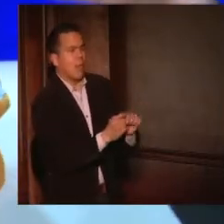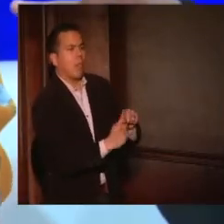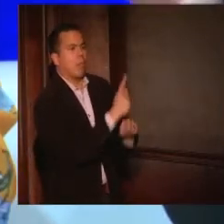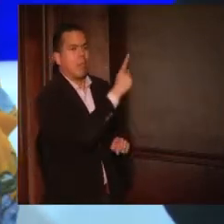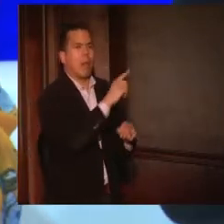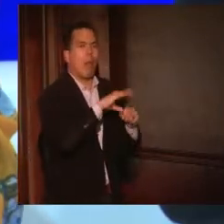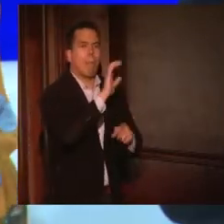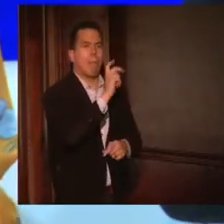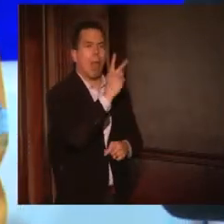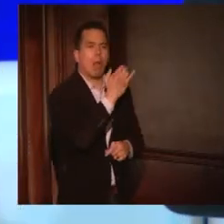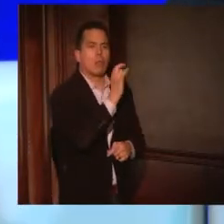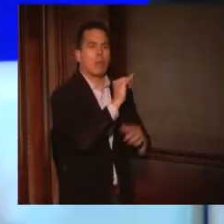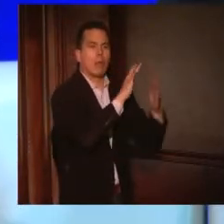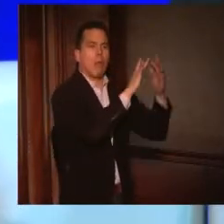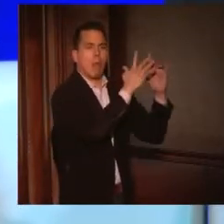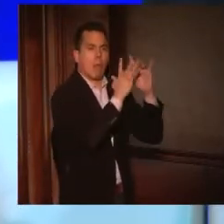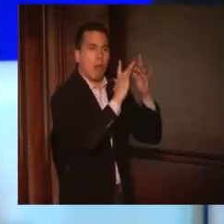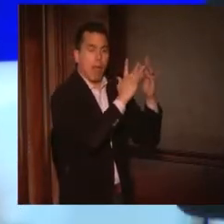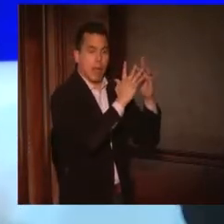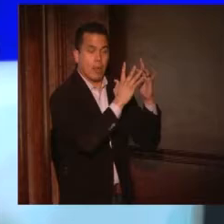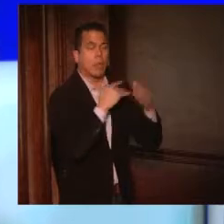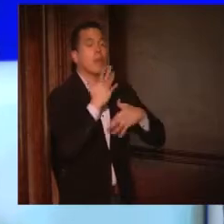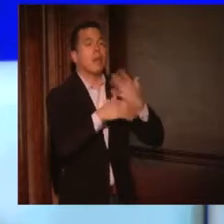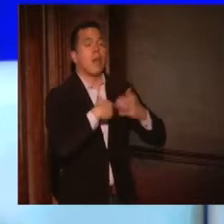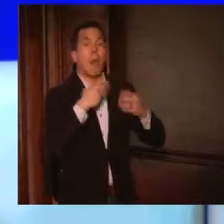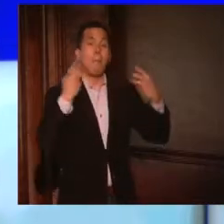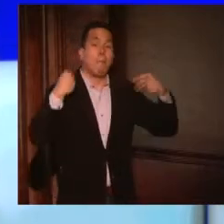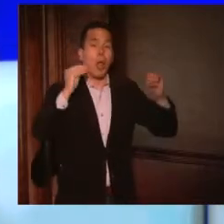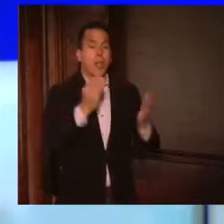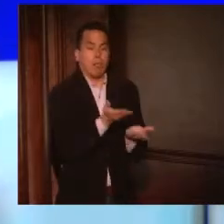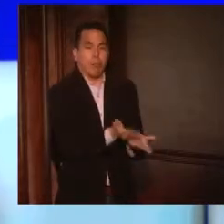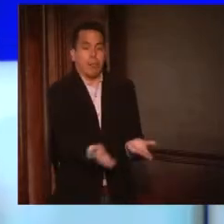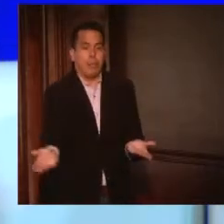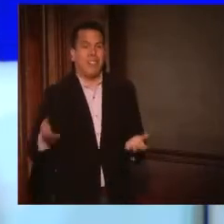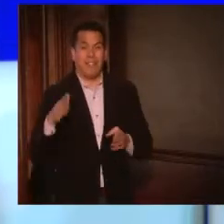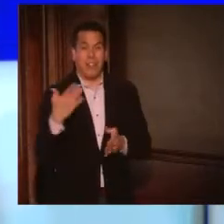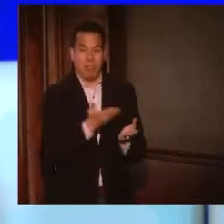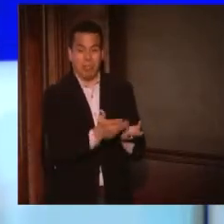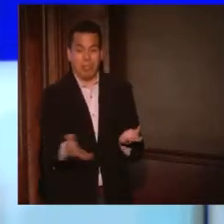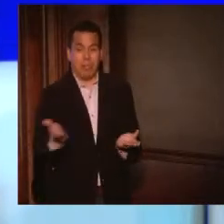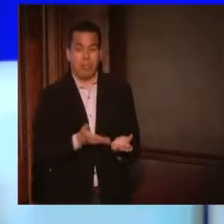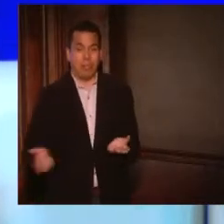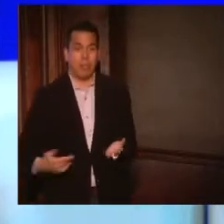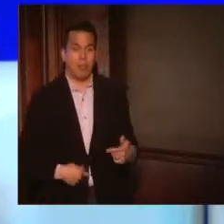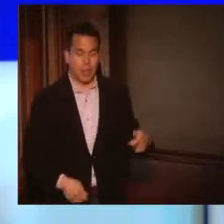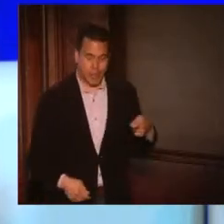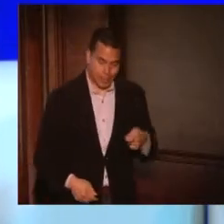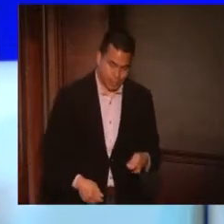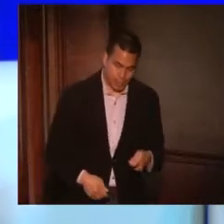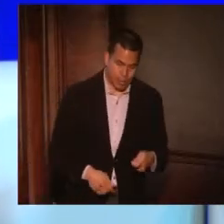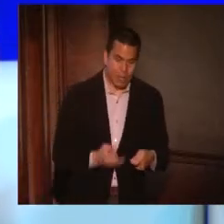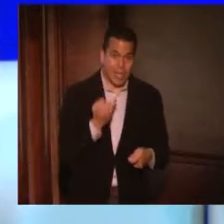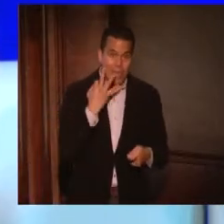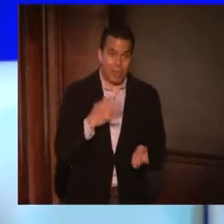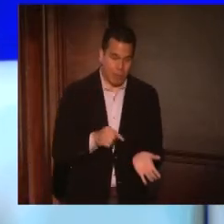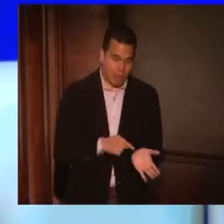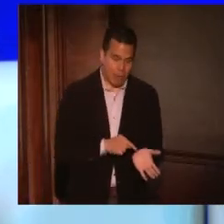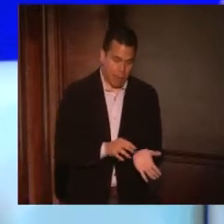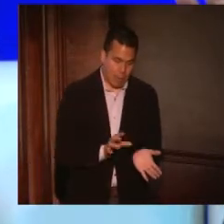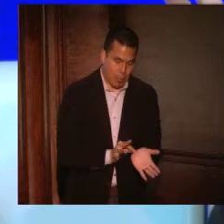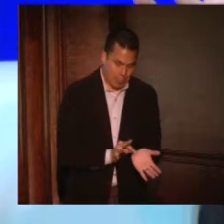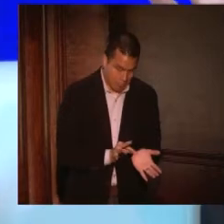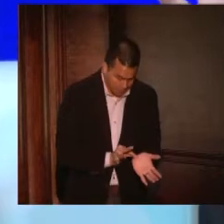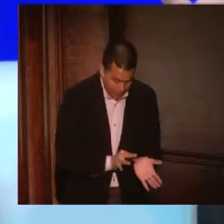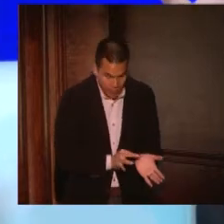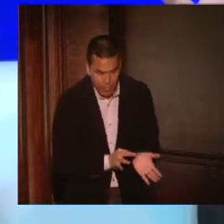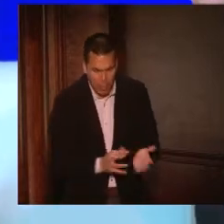when it shows up to the market or the marketplace, wherever it's being sold or the first vendor, they check the hash. And if the hashes match, does